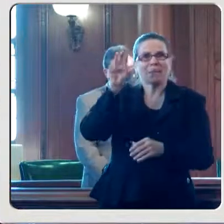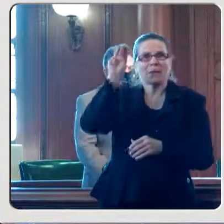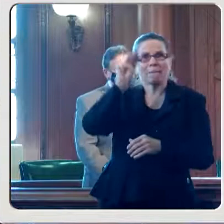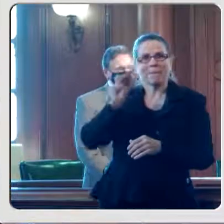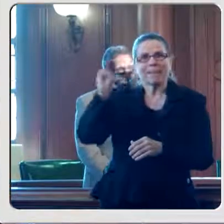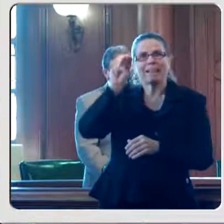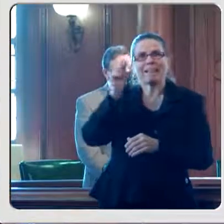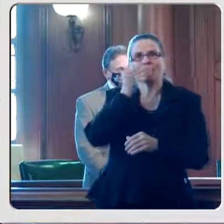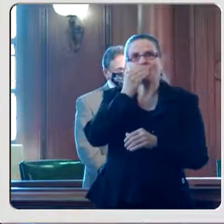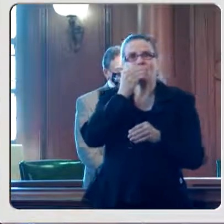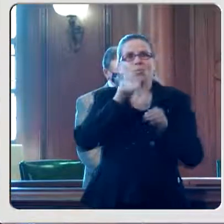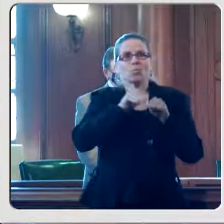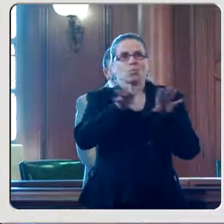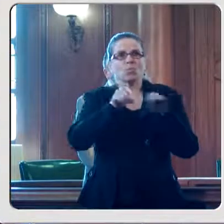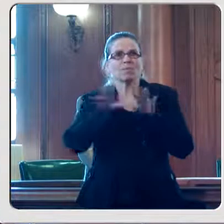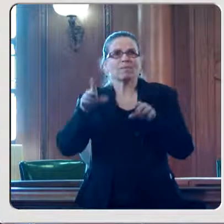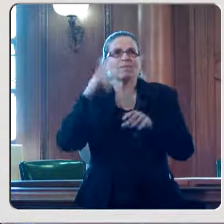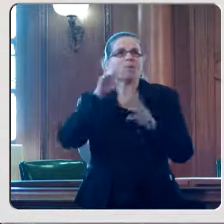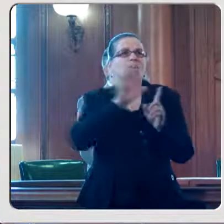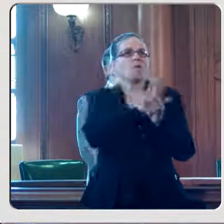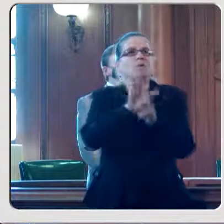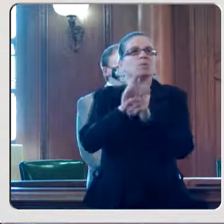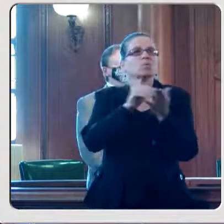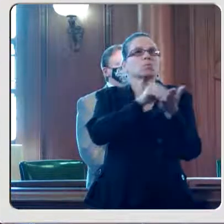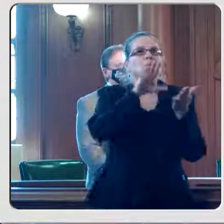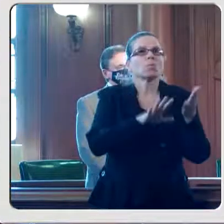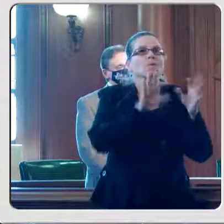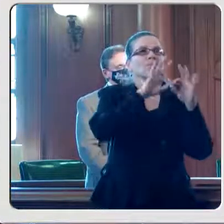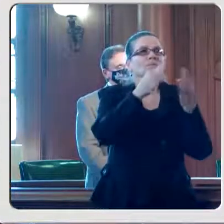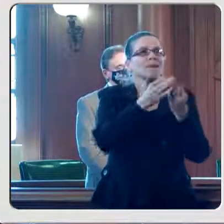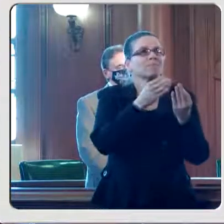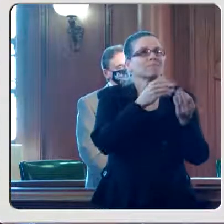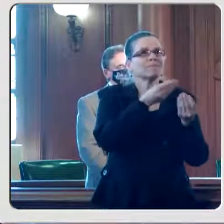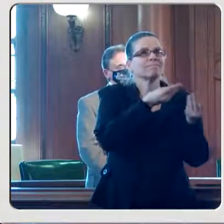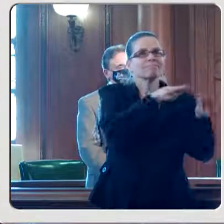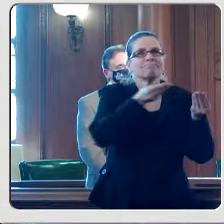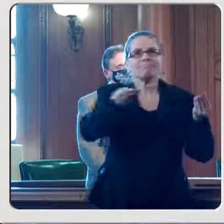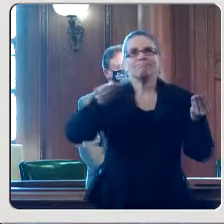of our students here in Springfield, and incredible effort,